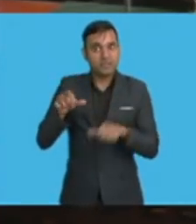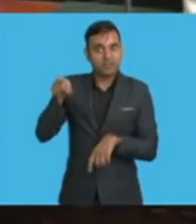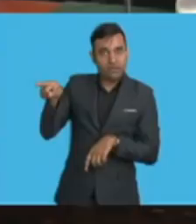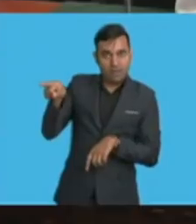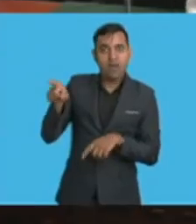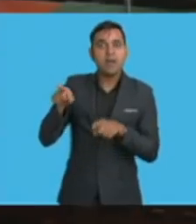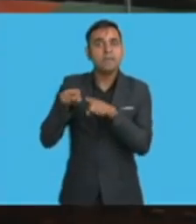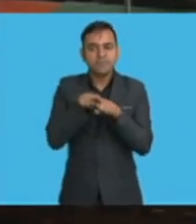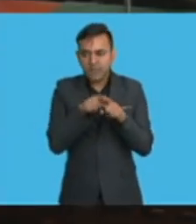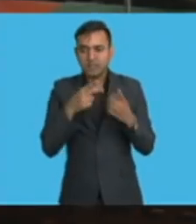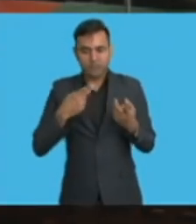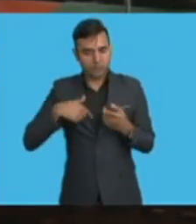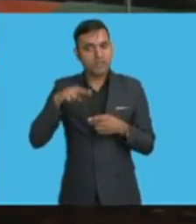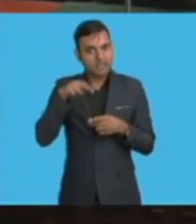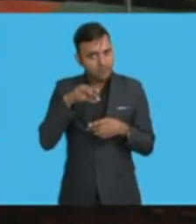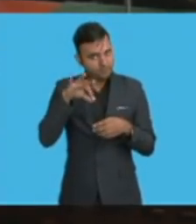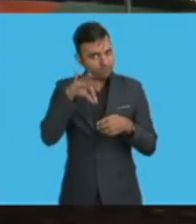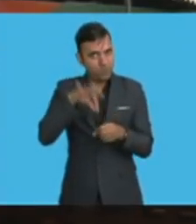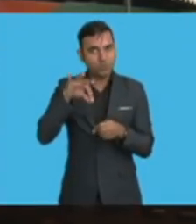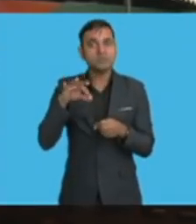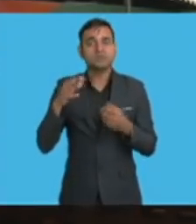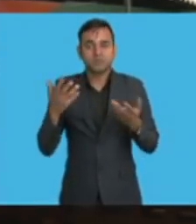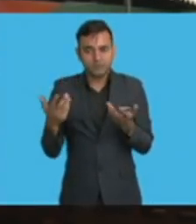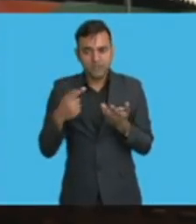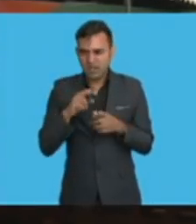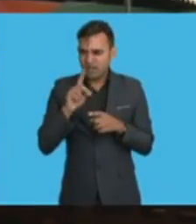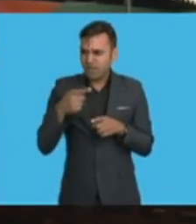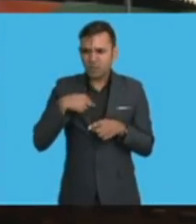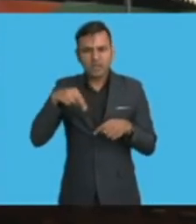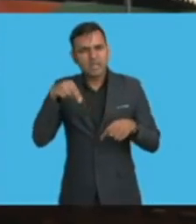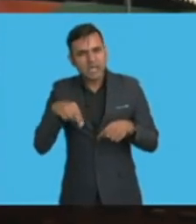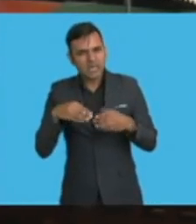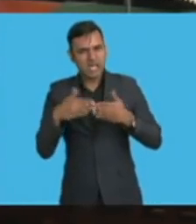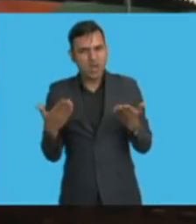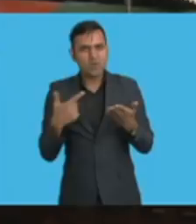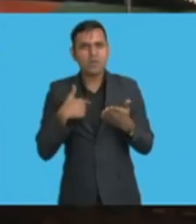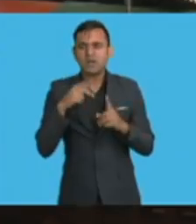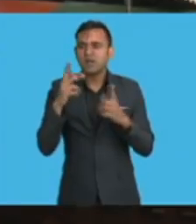follow this process now for the purpose that we have been calling into the House,